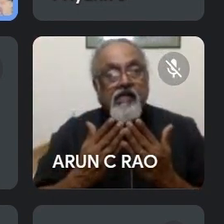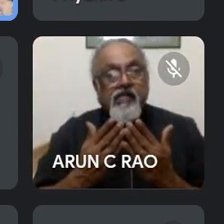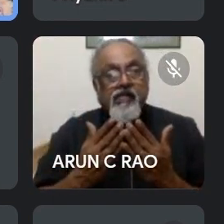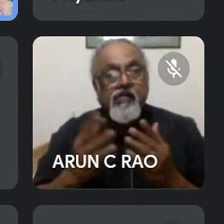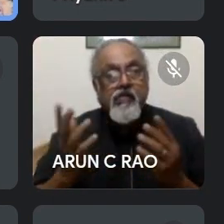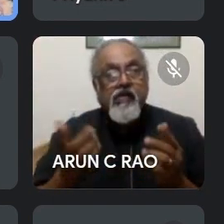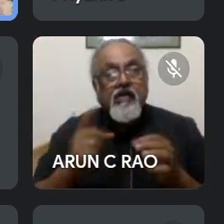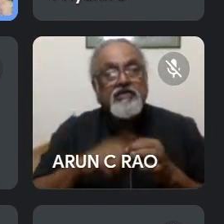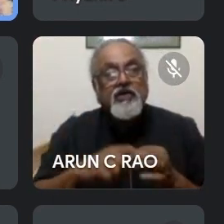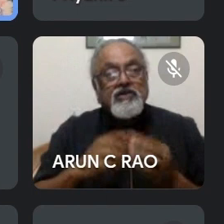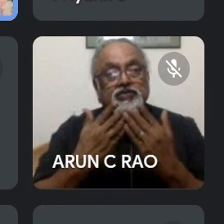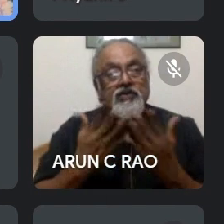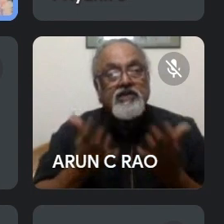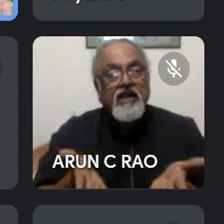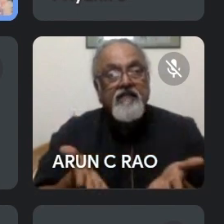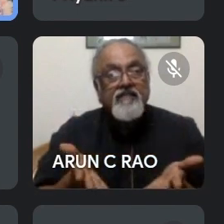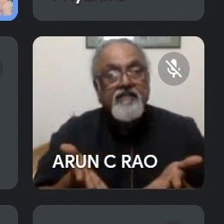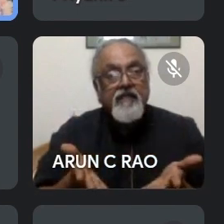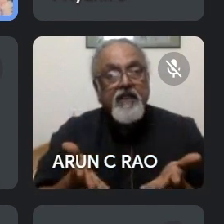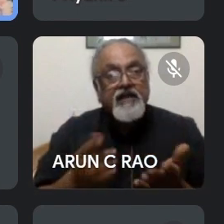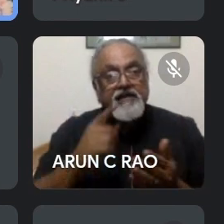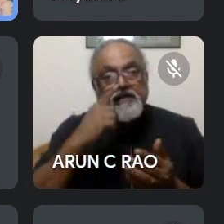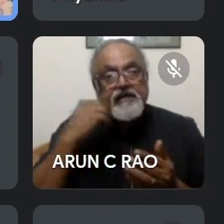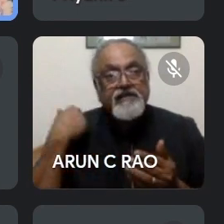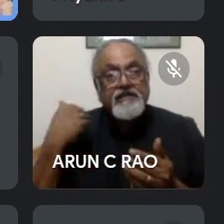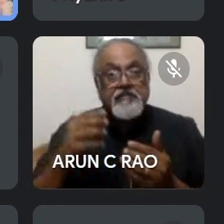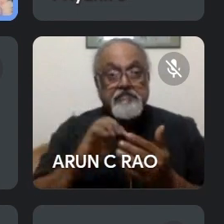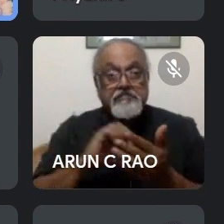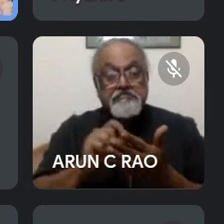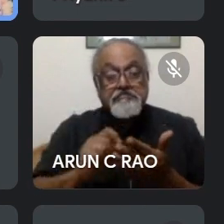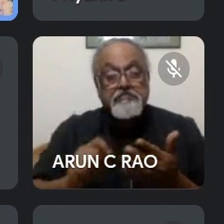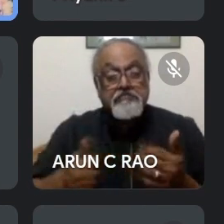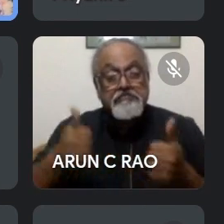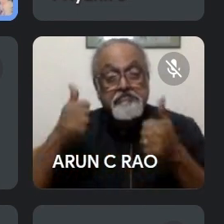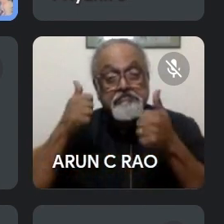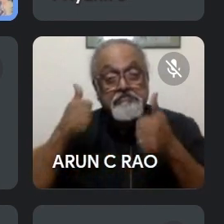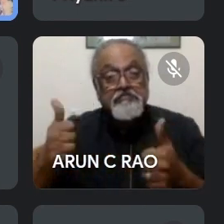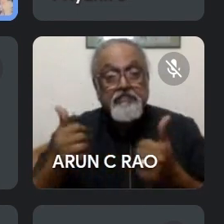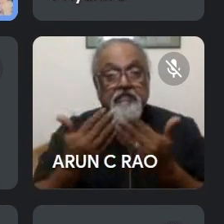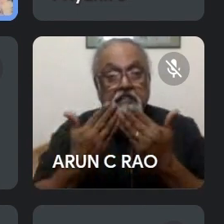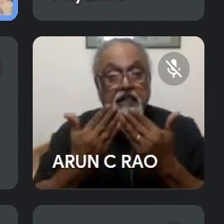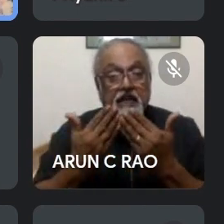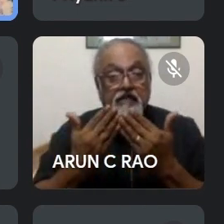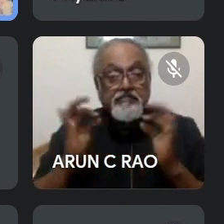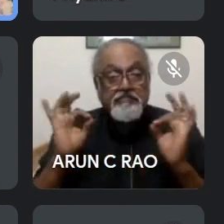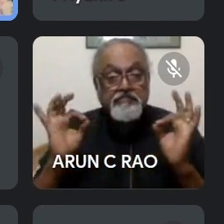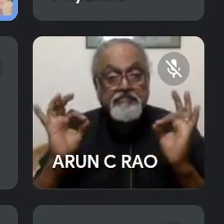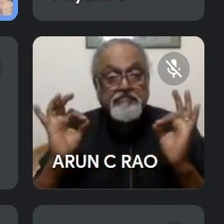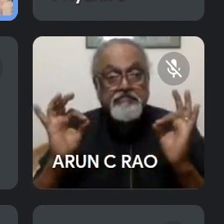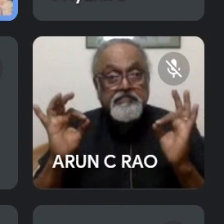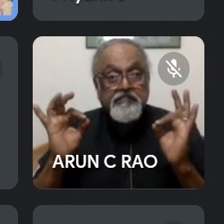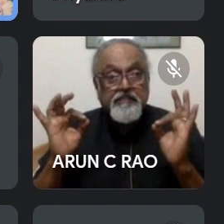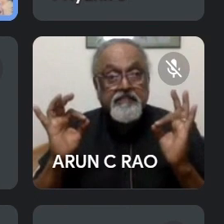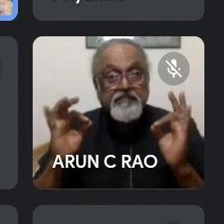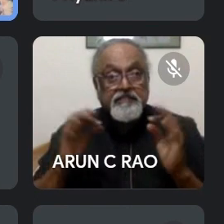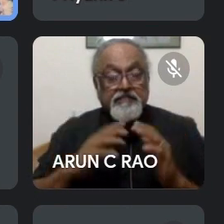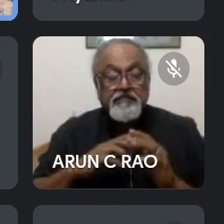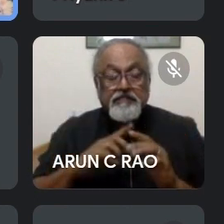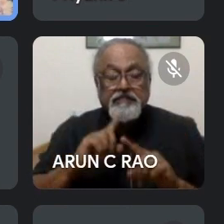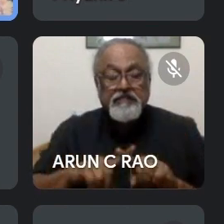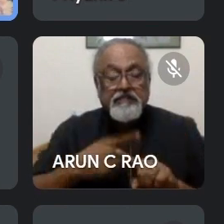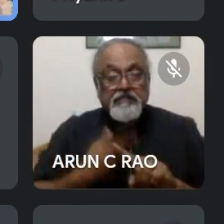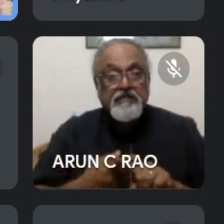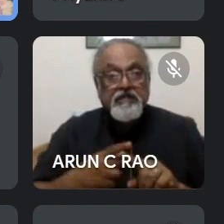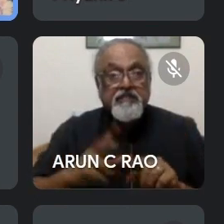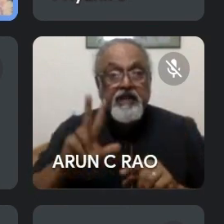school here, and my sister performing very well in the school, and she was doing like extremely well. She was scoring all